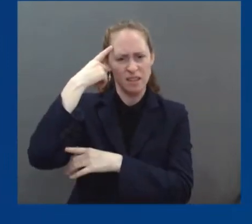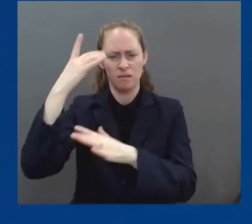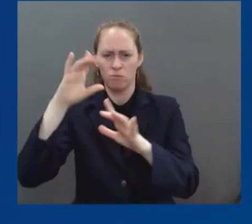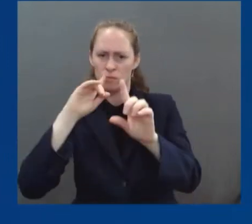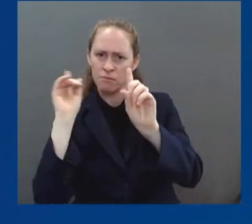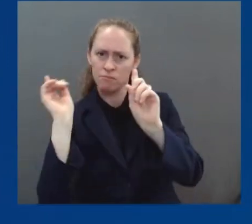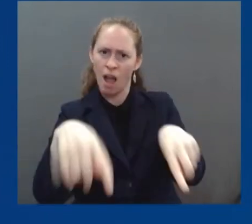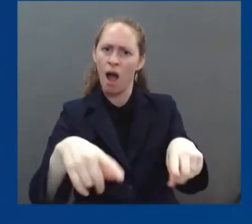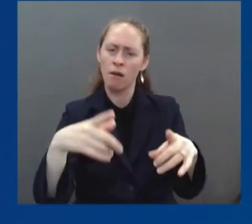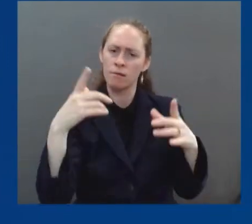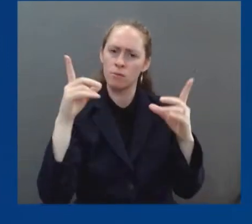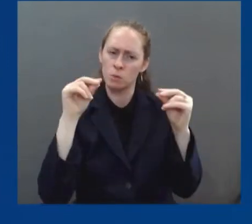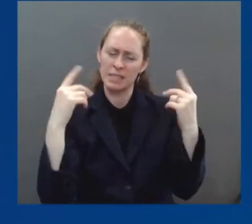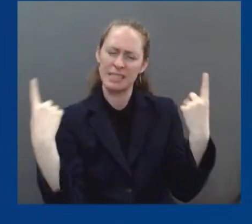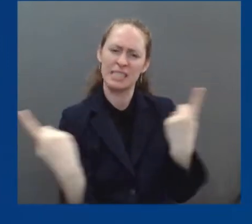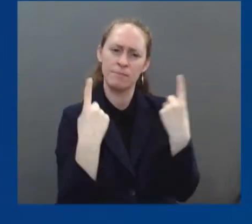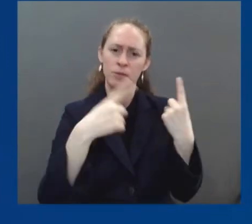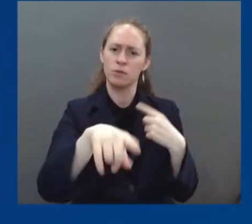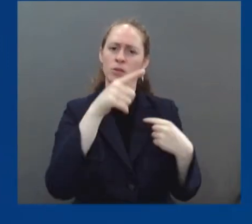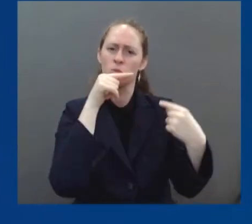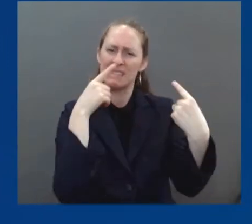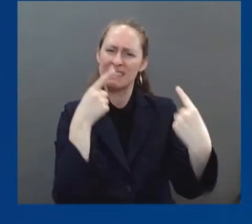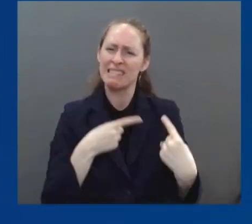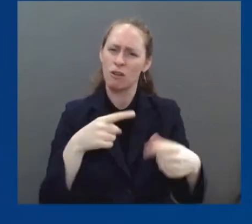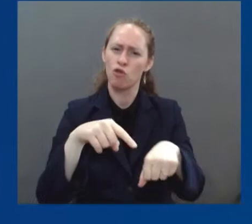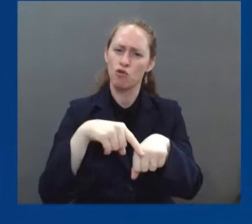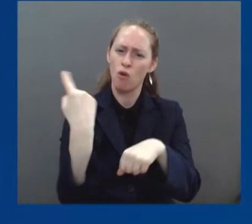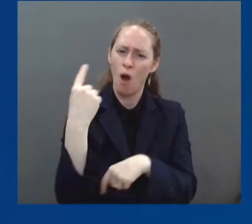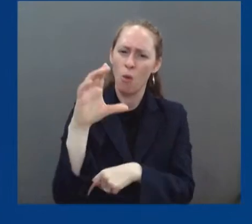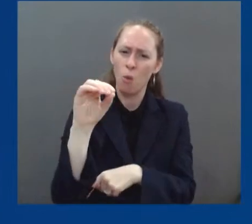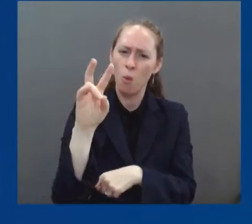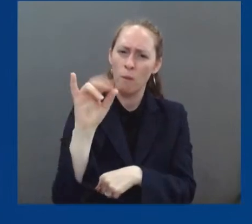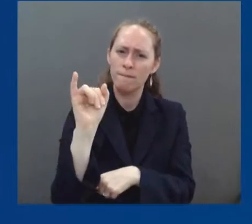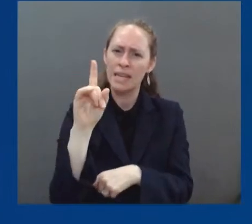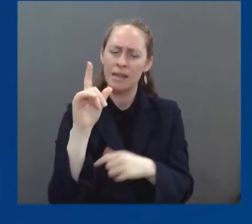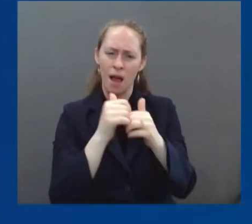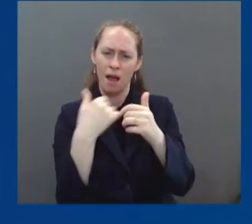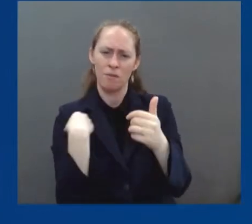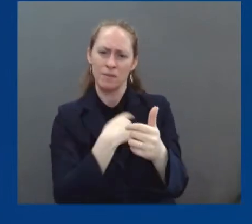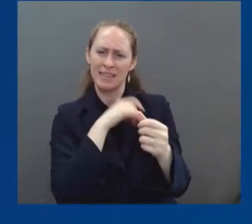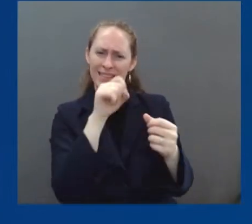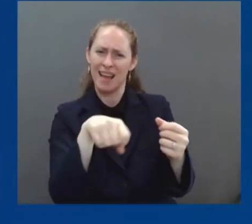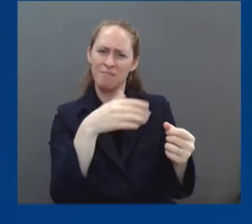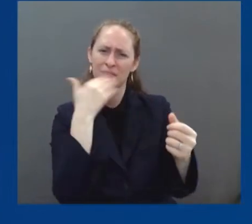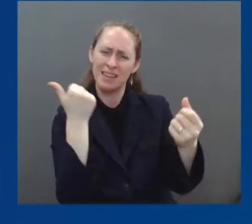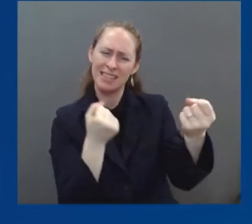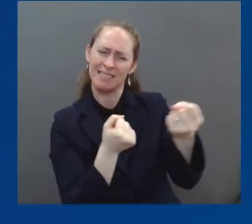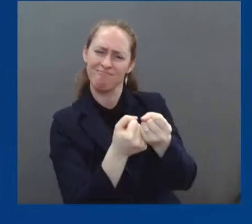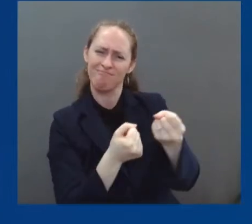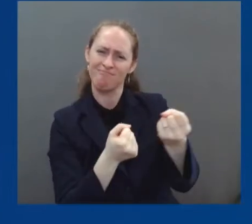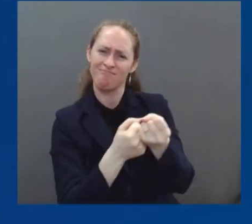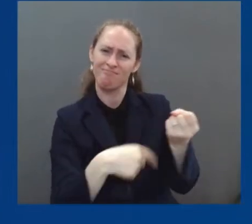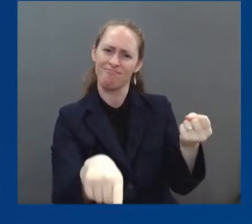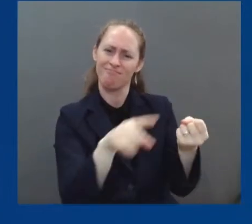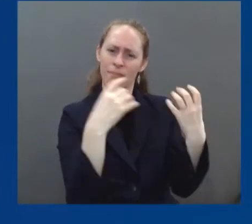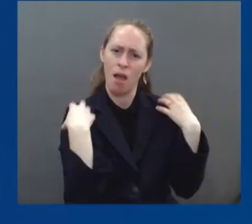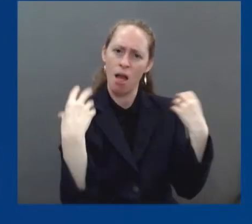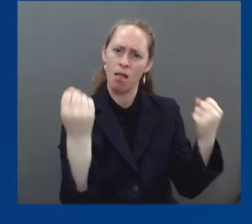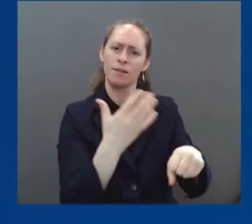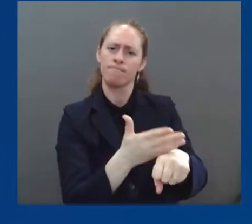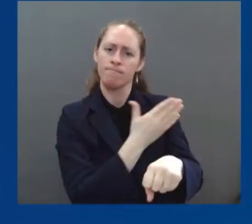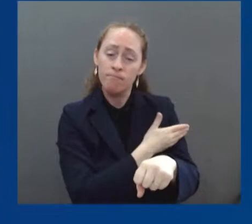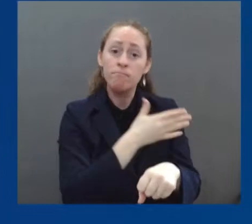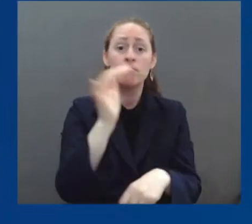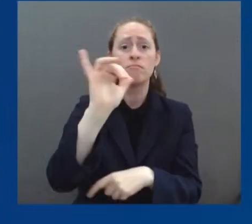support for individuals with long COVID, enhancing education and outreach among the public, private sector, and the medical